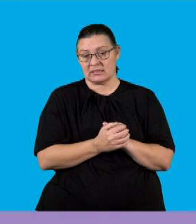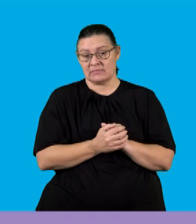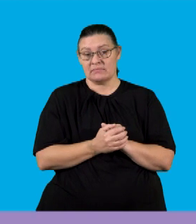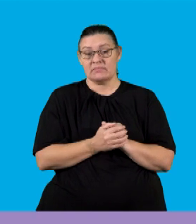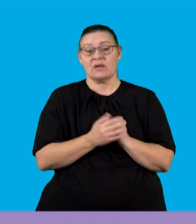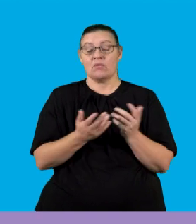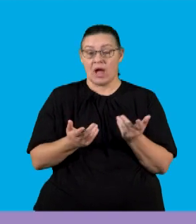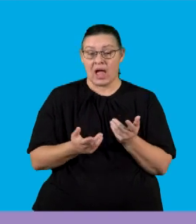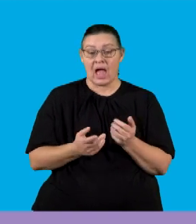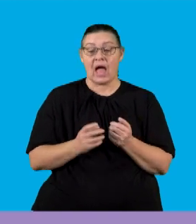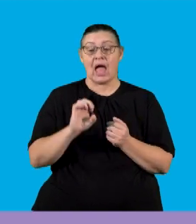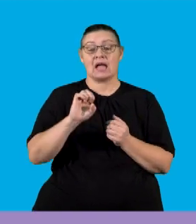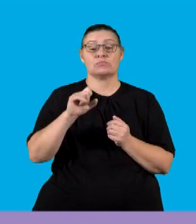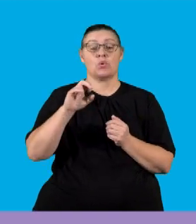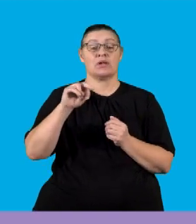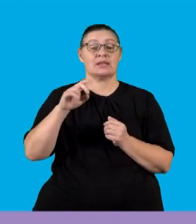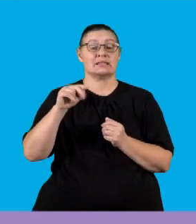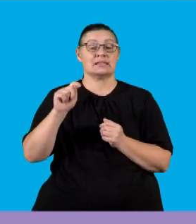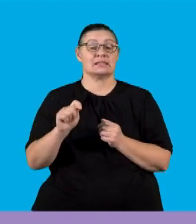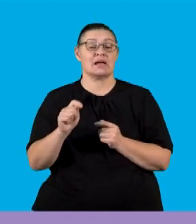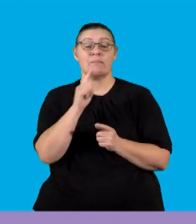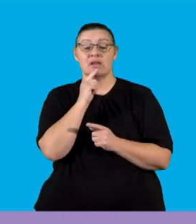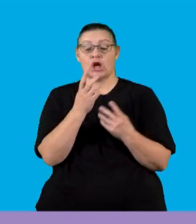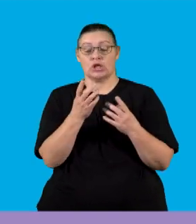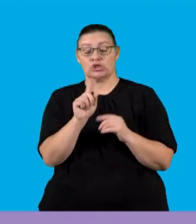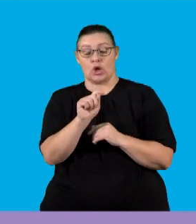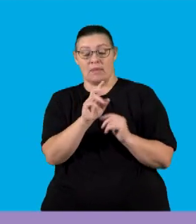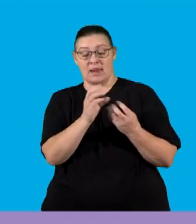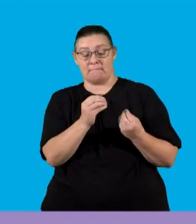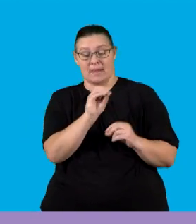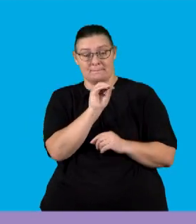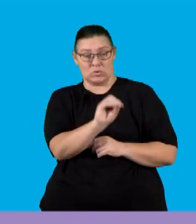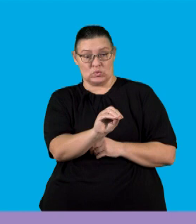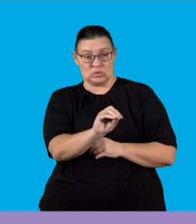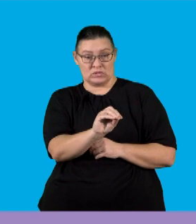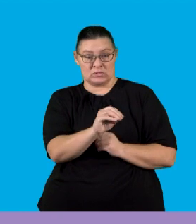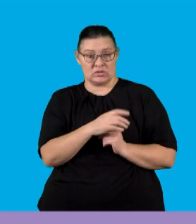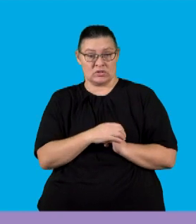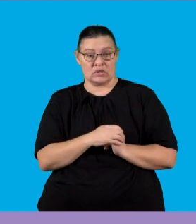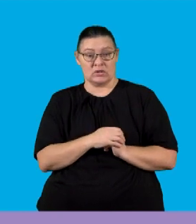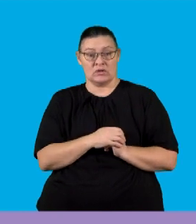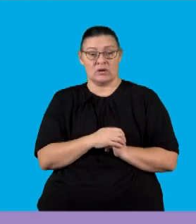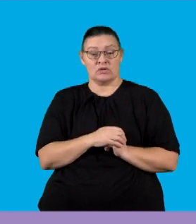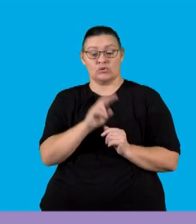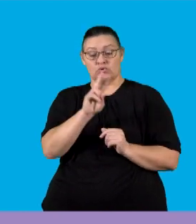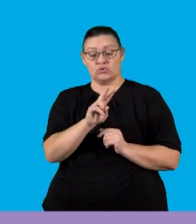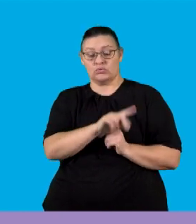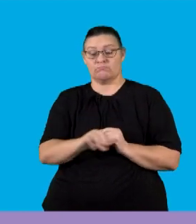But when you look at this pattern here, we can see that if I say